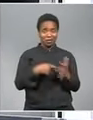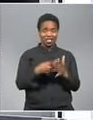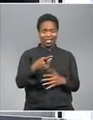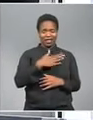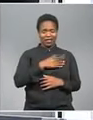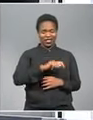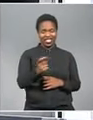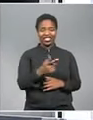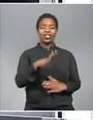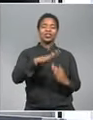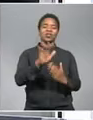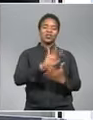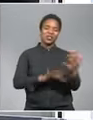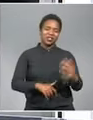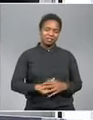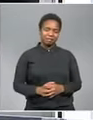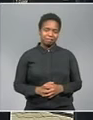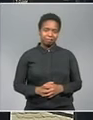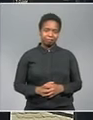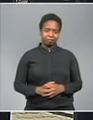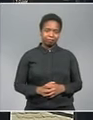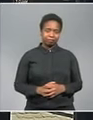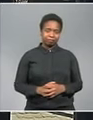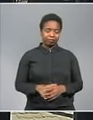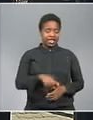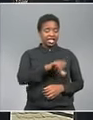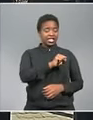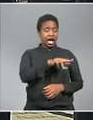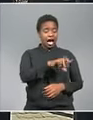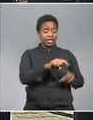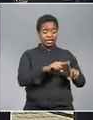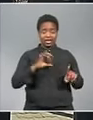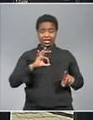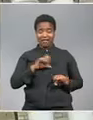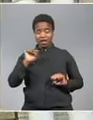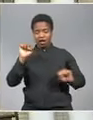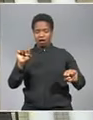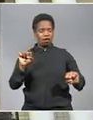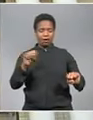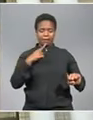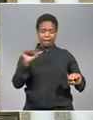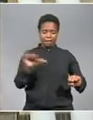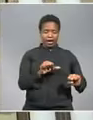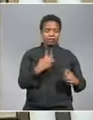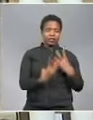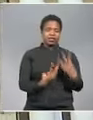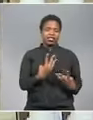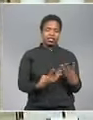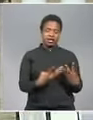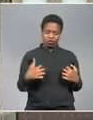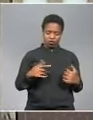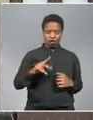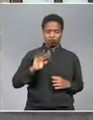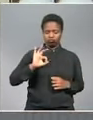tennis. Let's look at your top stories for tonight. Back to the negotiating table. SARS urges workers to return to their posts for